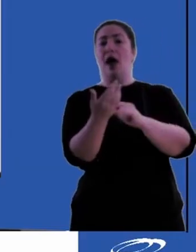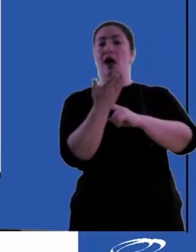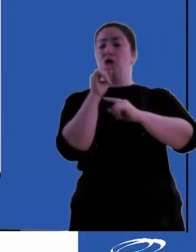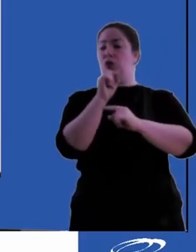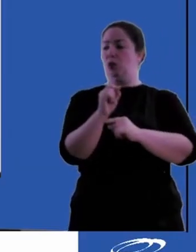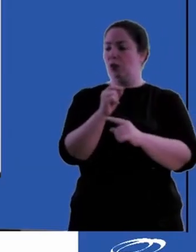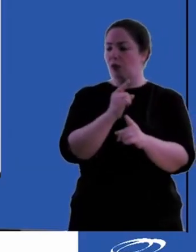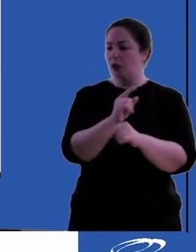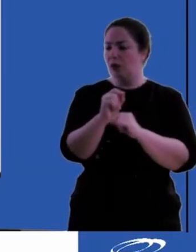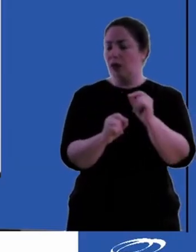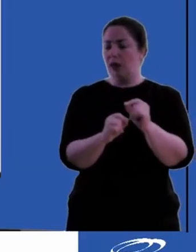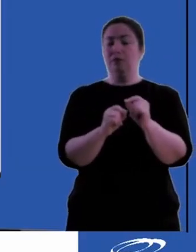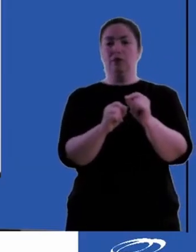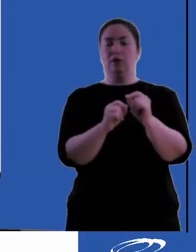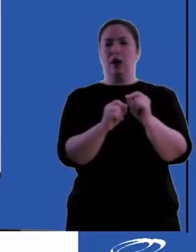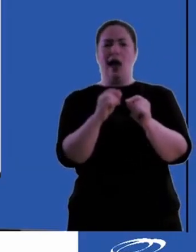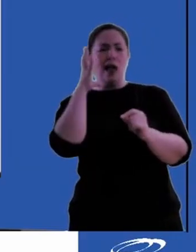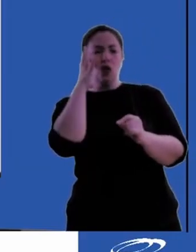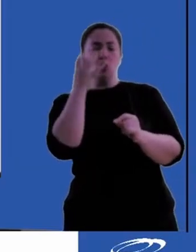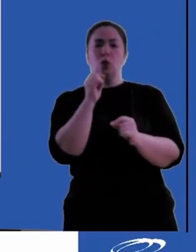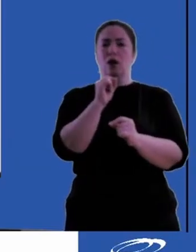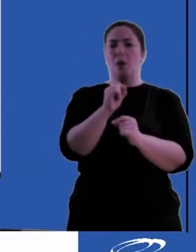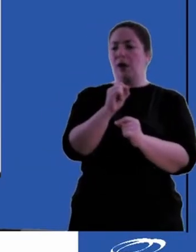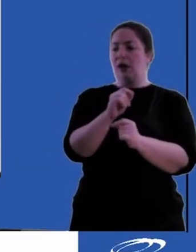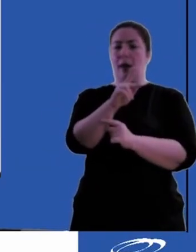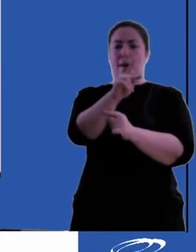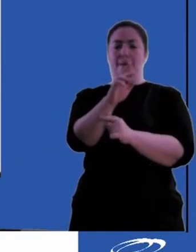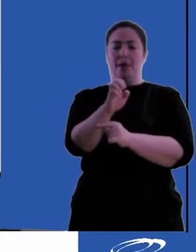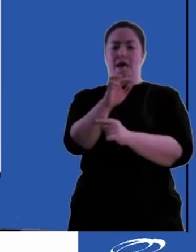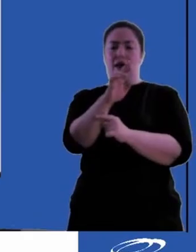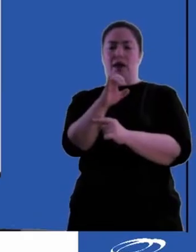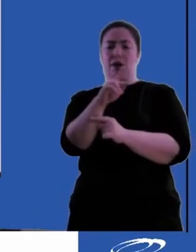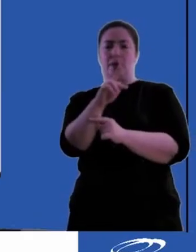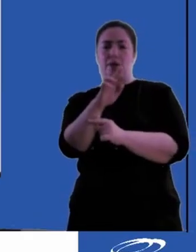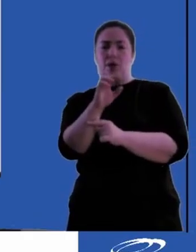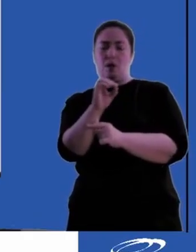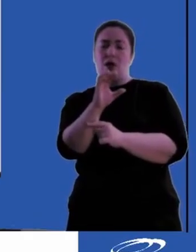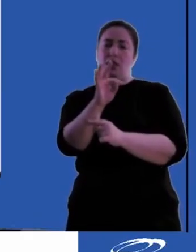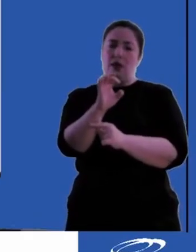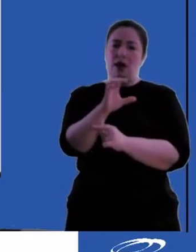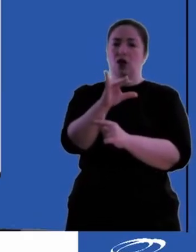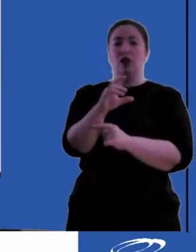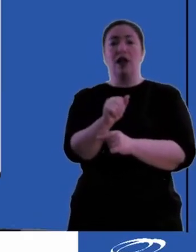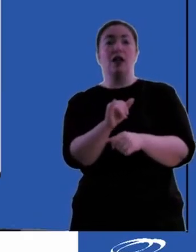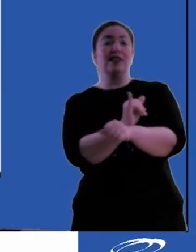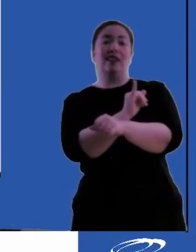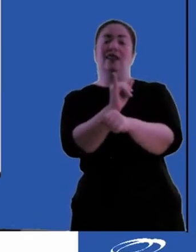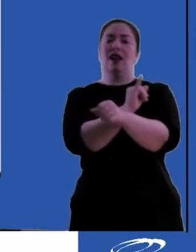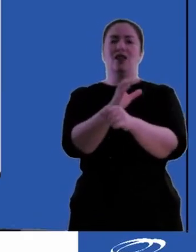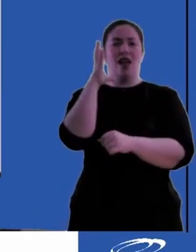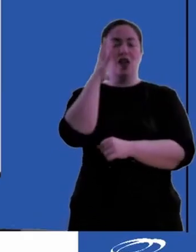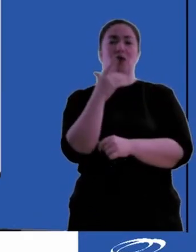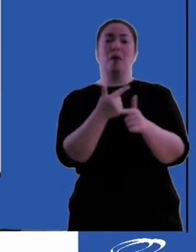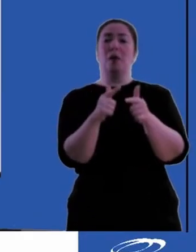infection. And this is just a graphic of the numbers of papers published on the diagnosis of periprosthetic joint infection over time. And you can see that